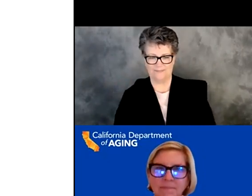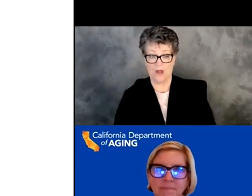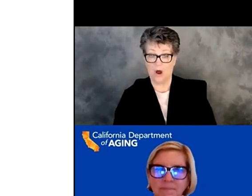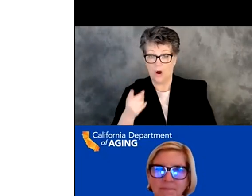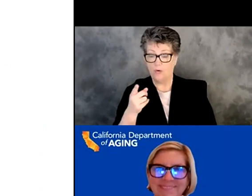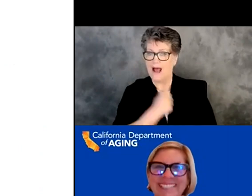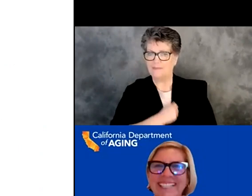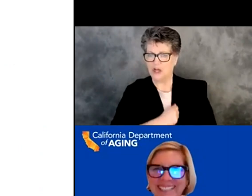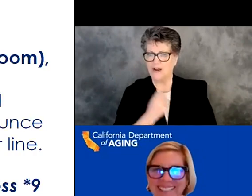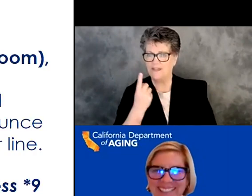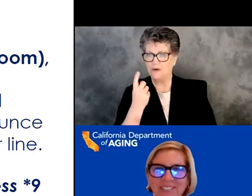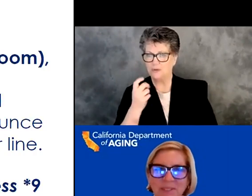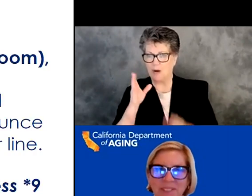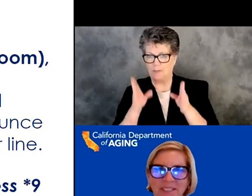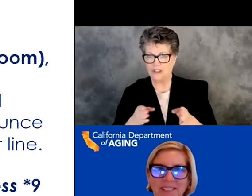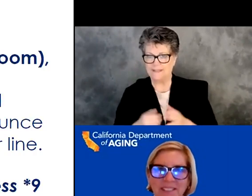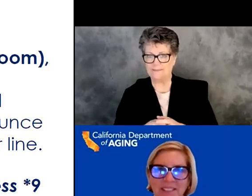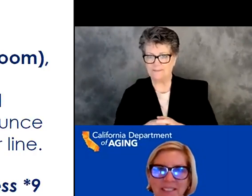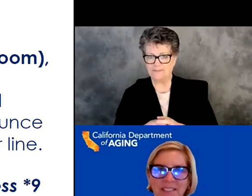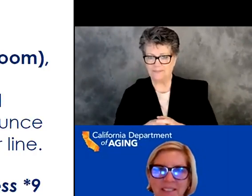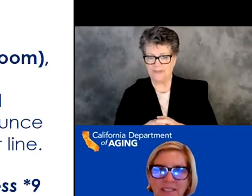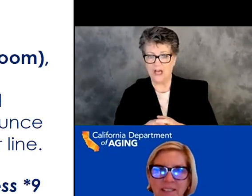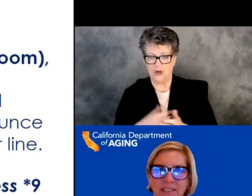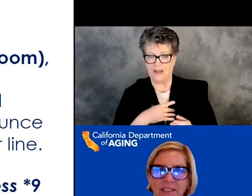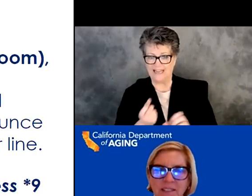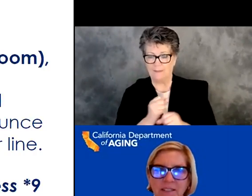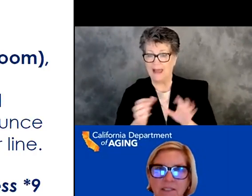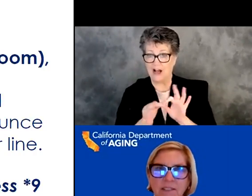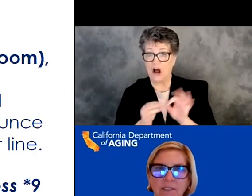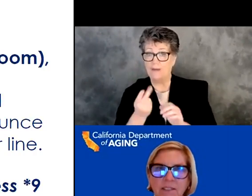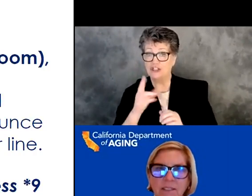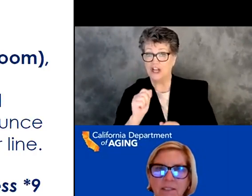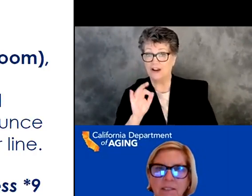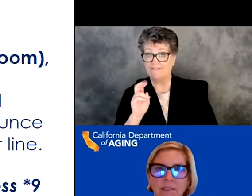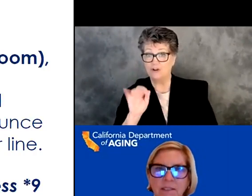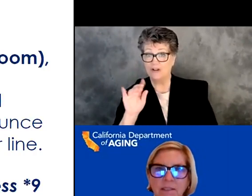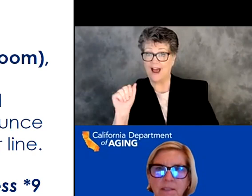I'm sorry, there is one person who would like to make a comment. Sherry Farina.